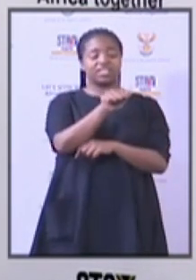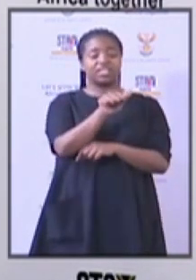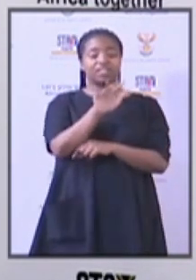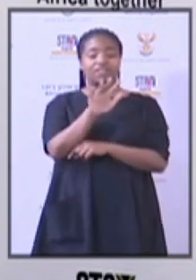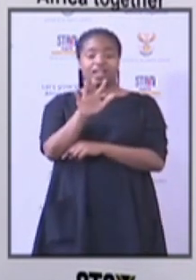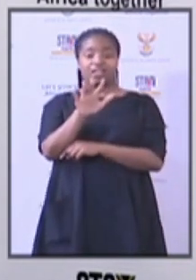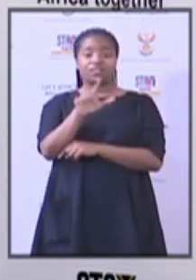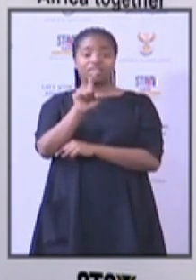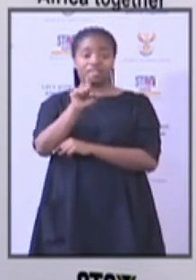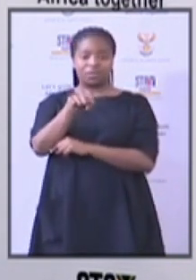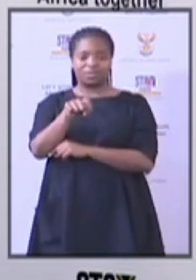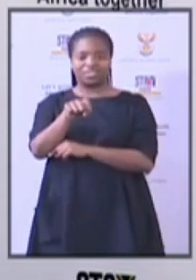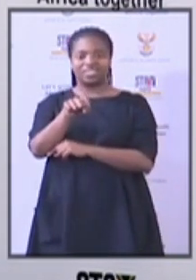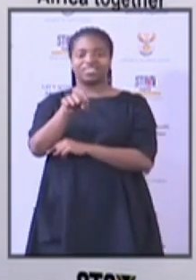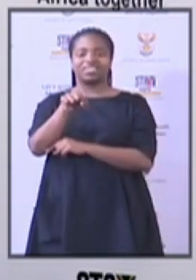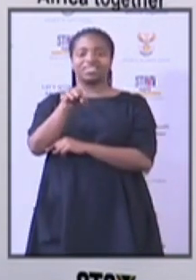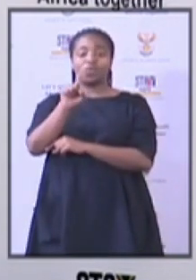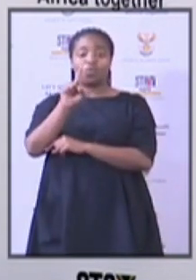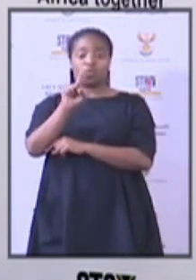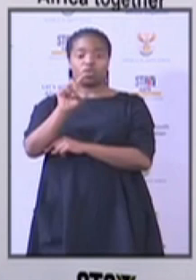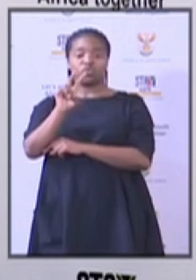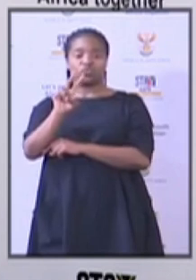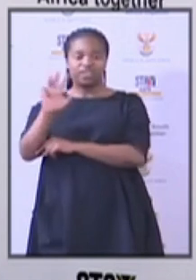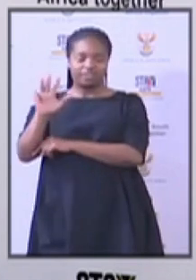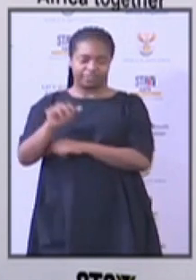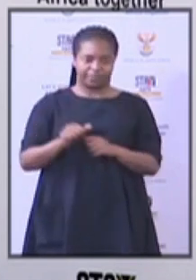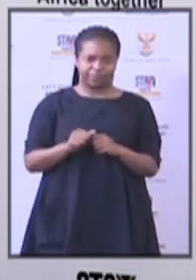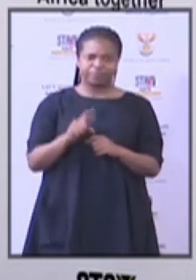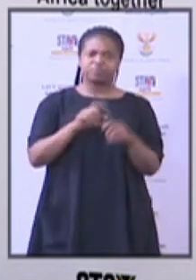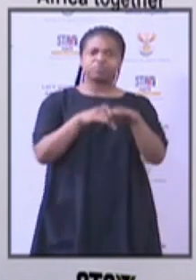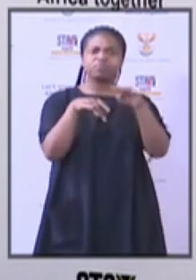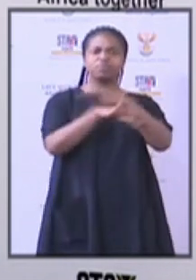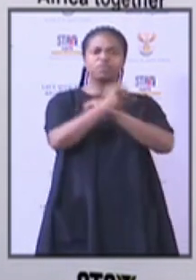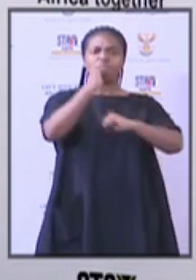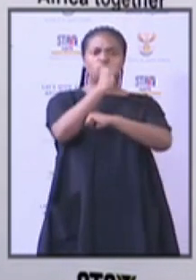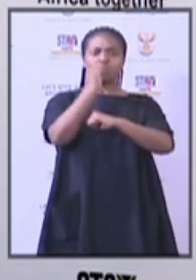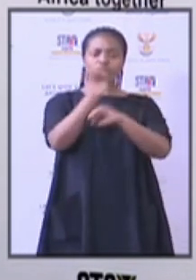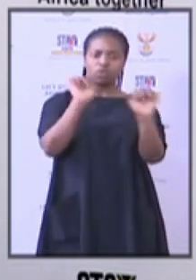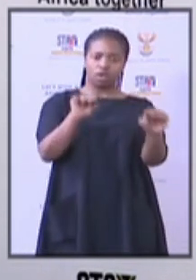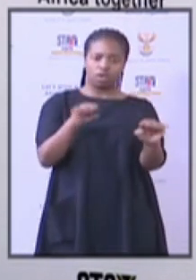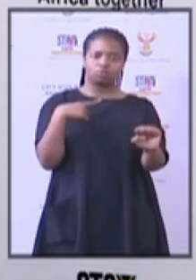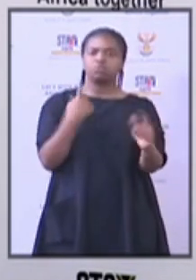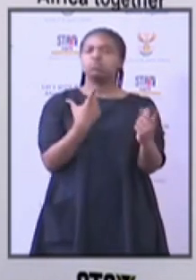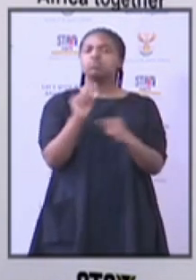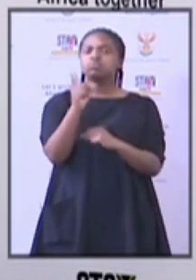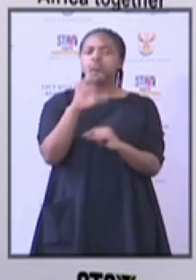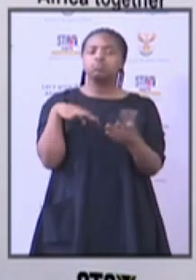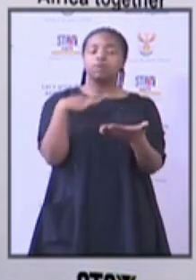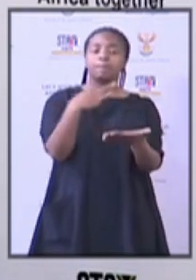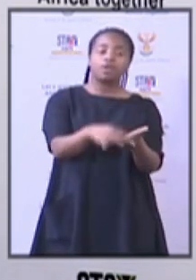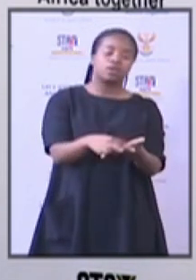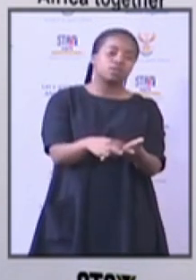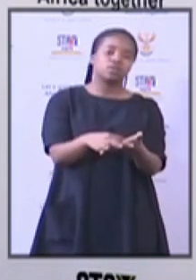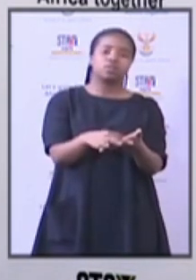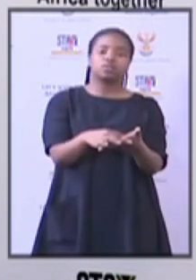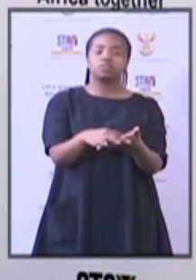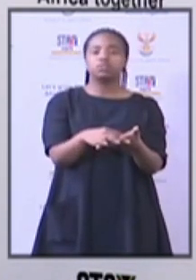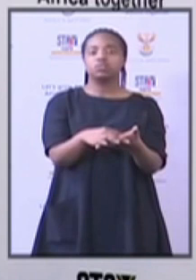65,129 people to go to our offices and apply for